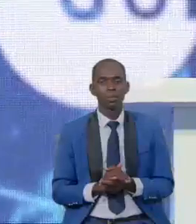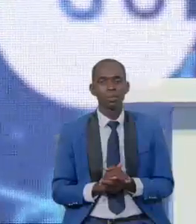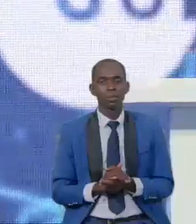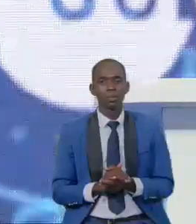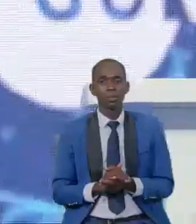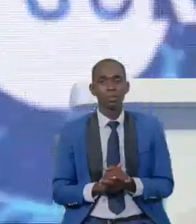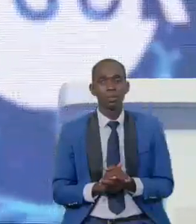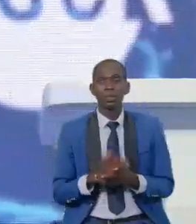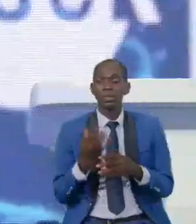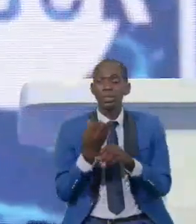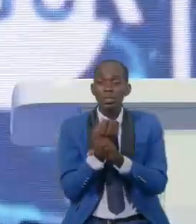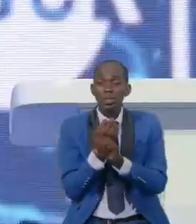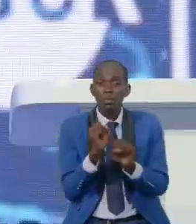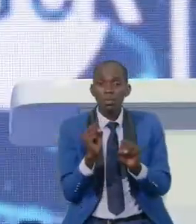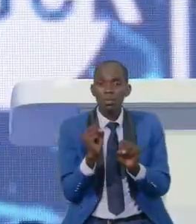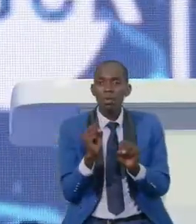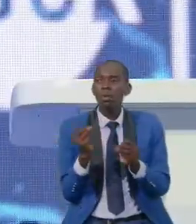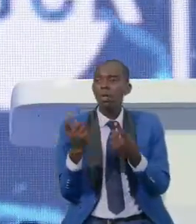Salvation brings something.